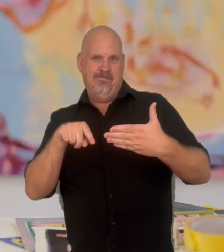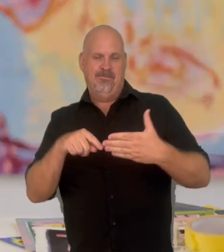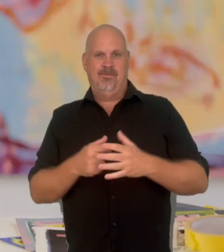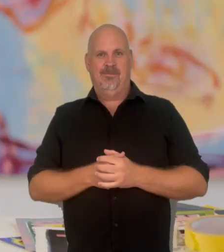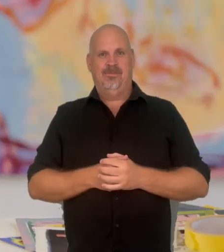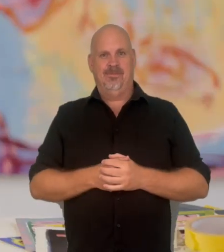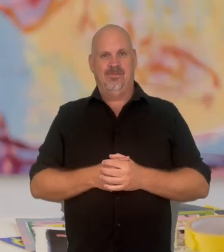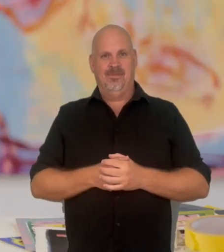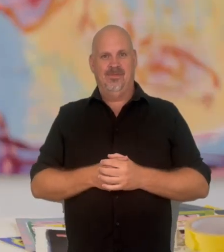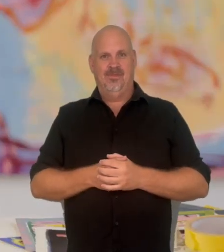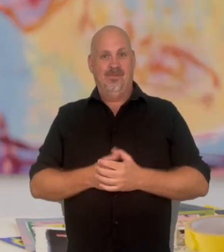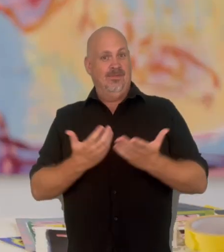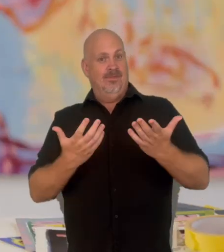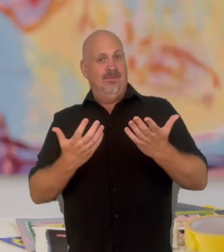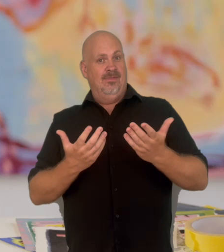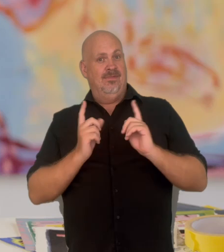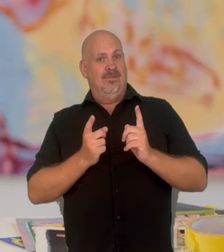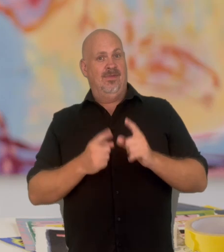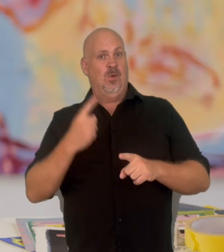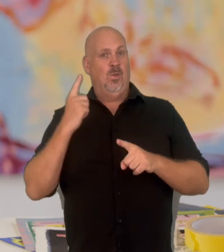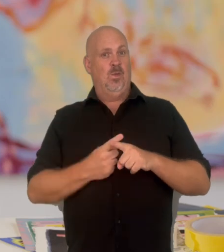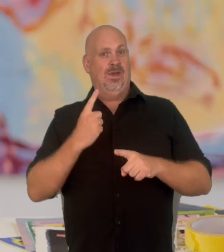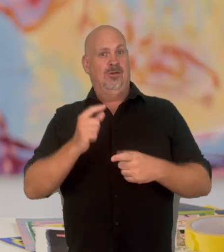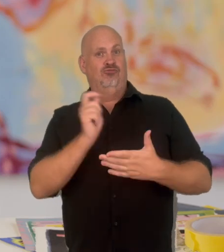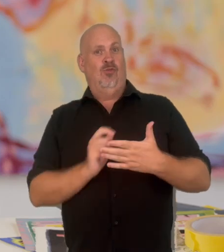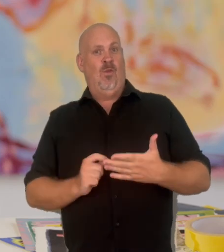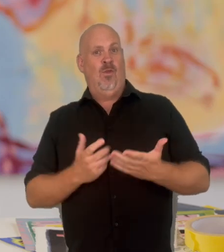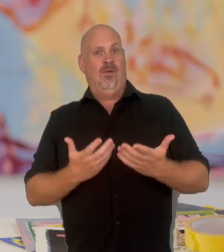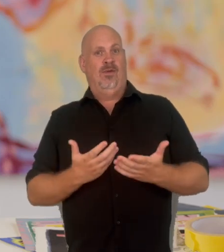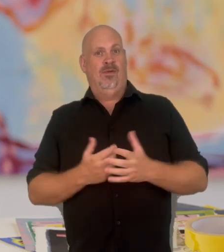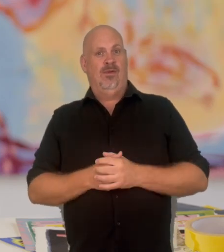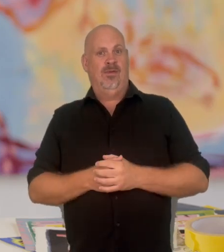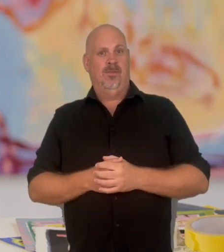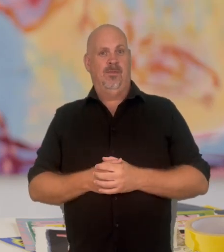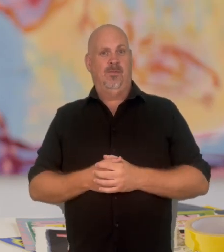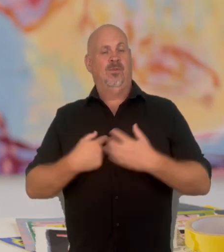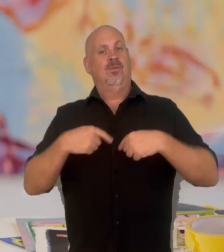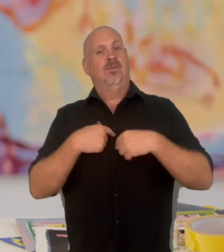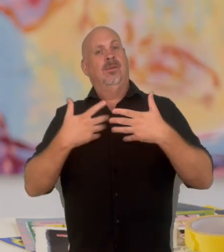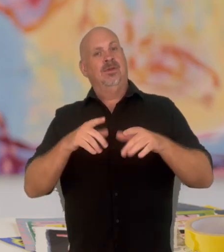And there we have our quick drawing. We've tried to switch off our brains